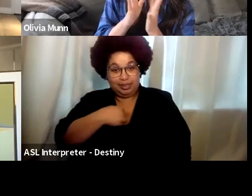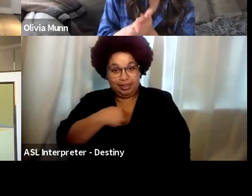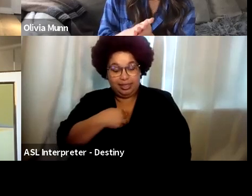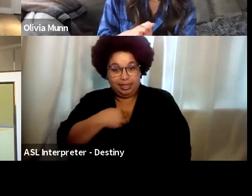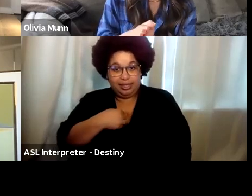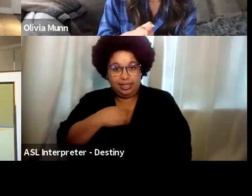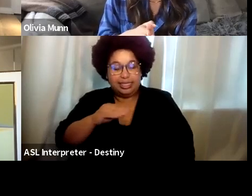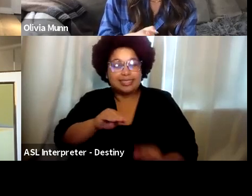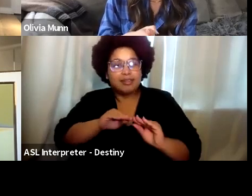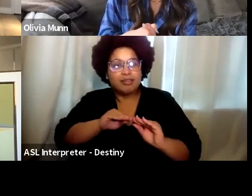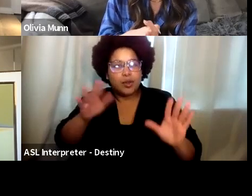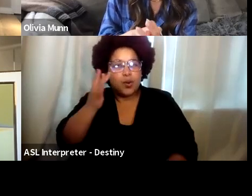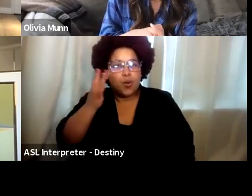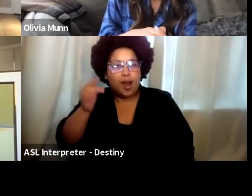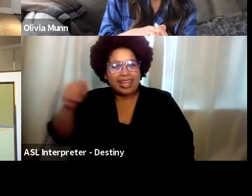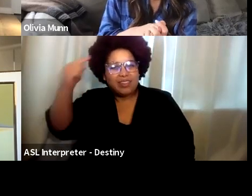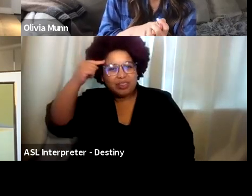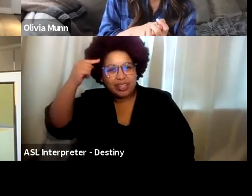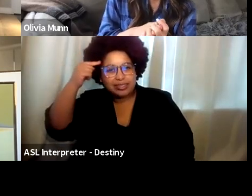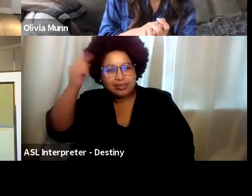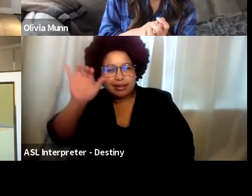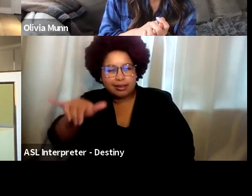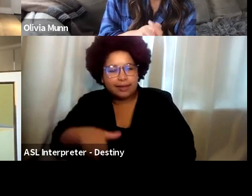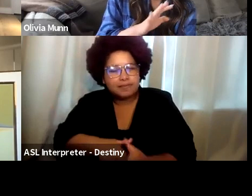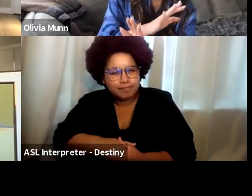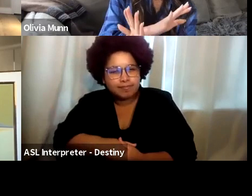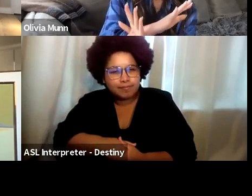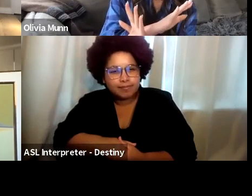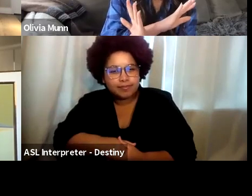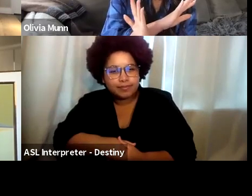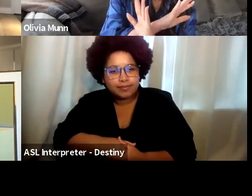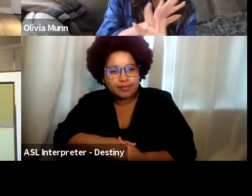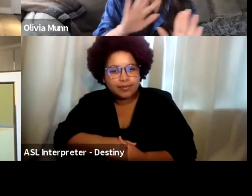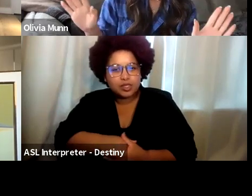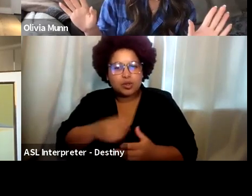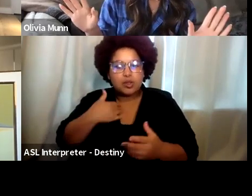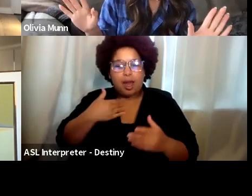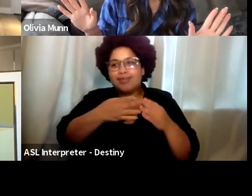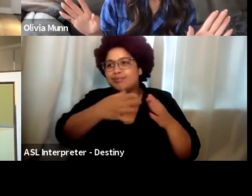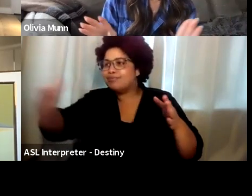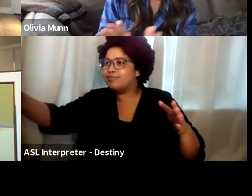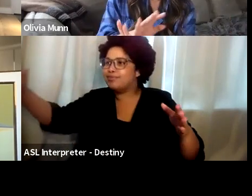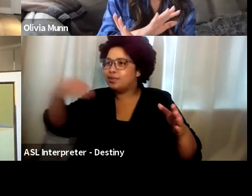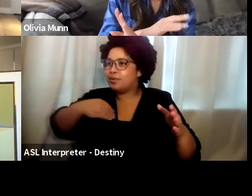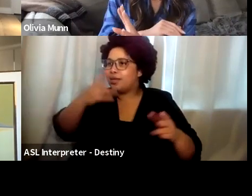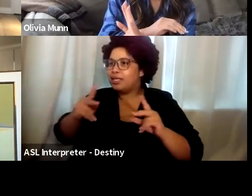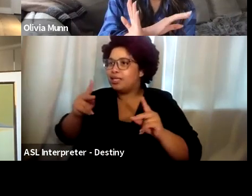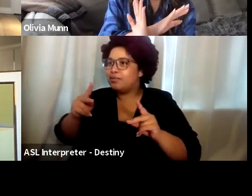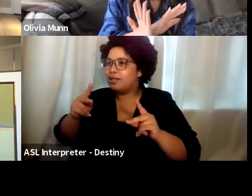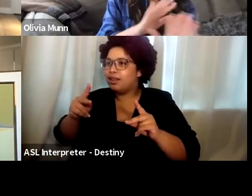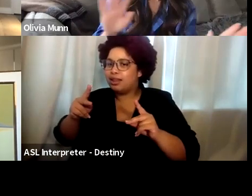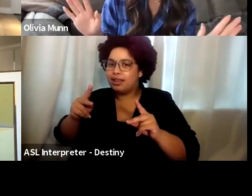it's so clear why he thinks that way. Because when there's a landscape of white faces and a landscape